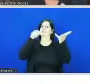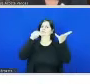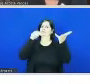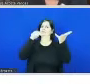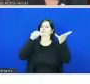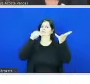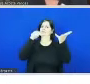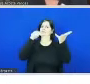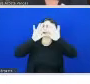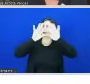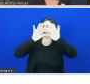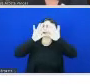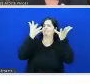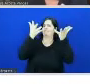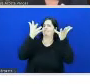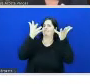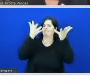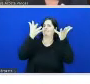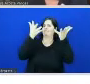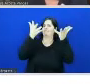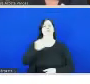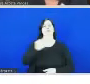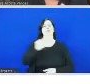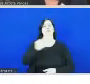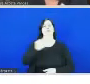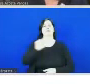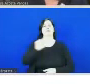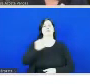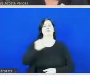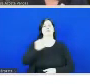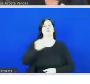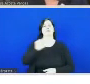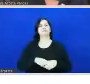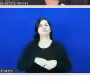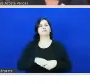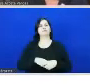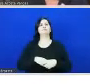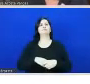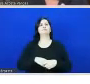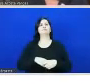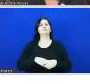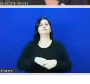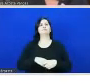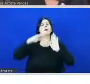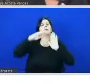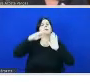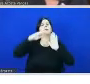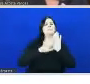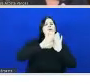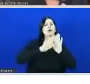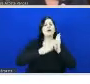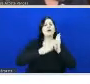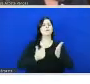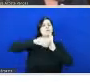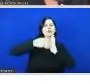focus on those most left behind. We haven't mentioned disabled women or the